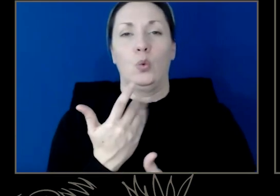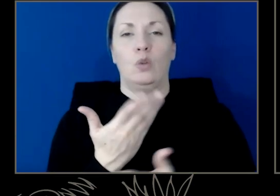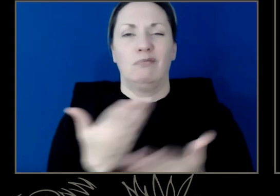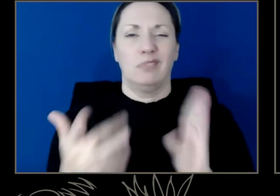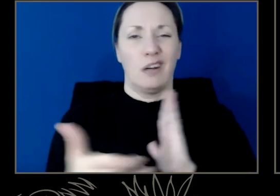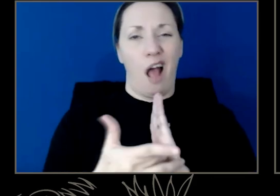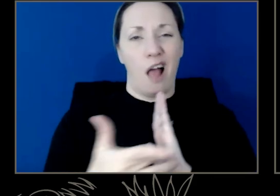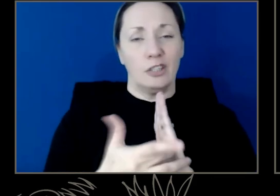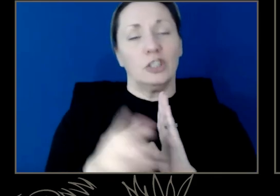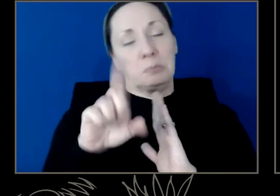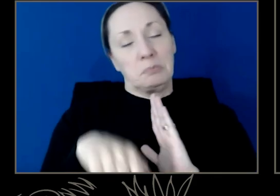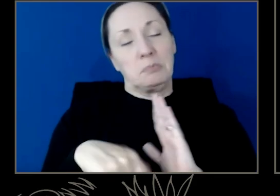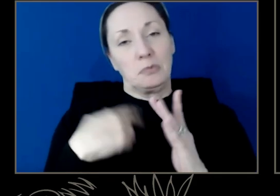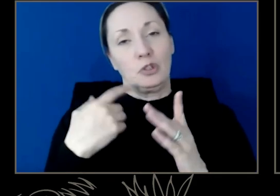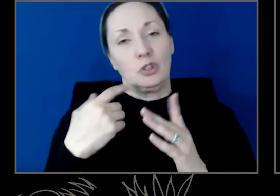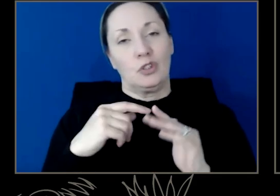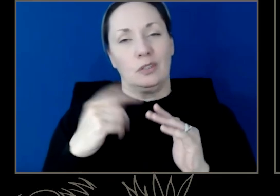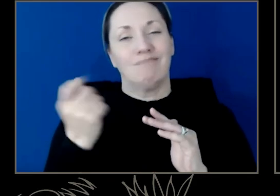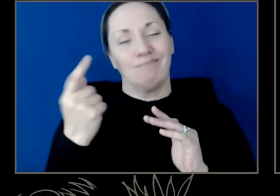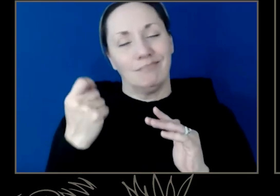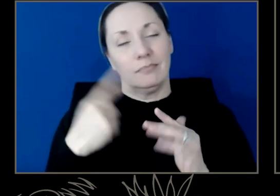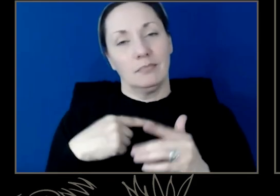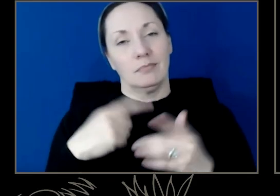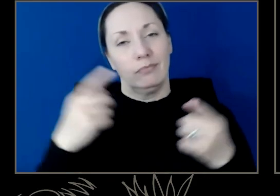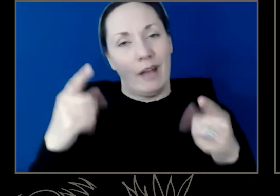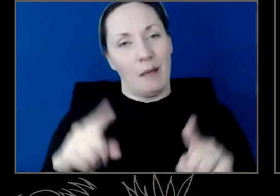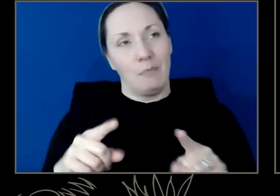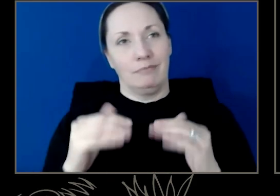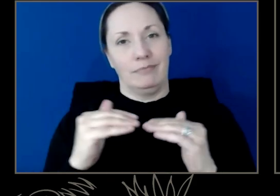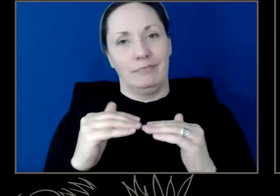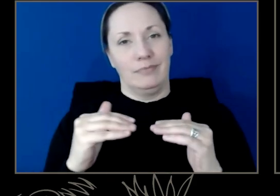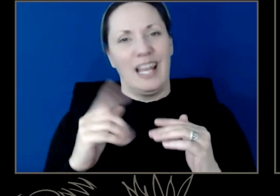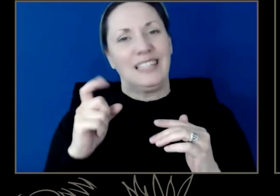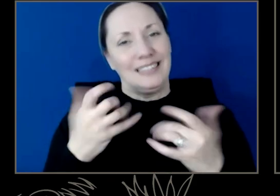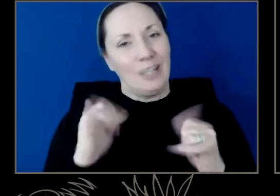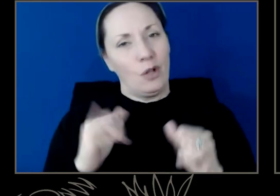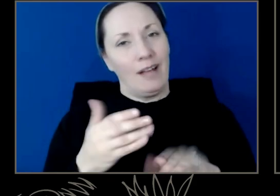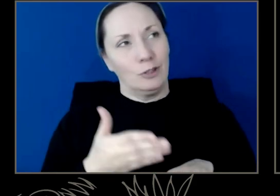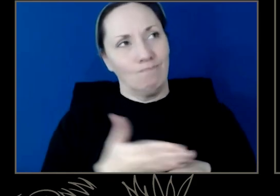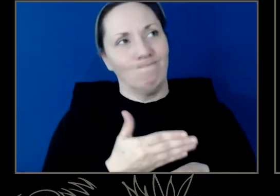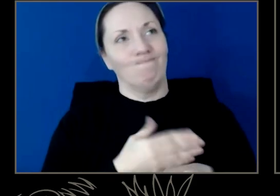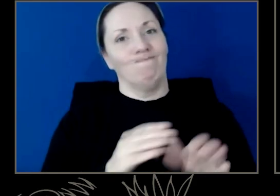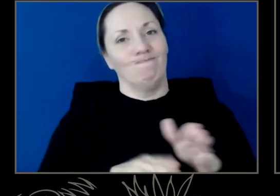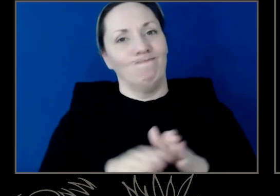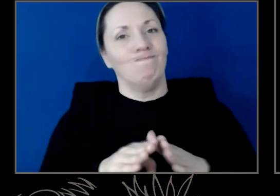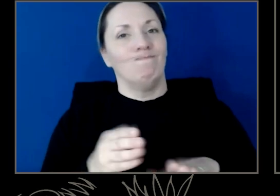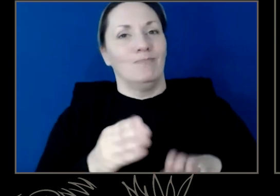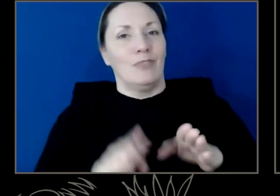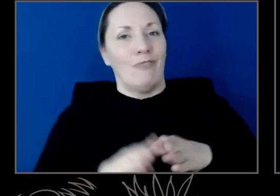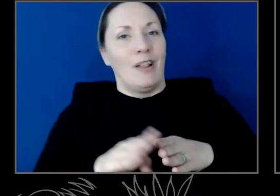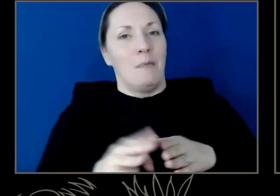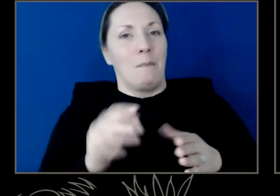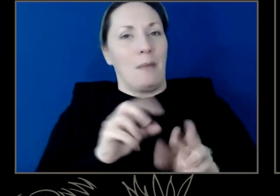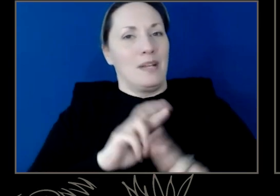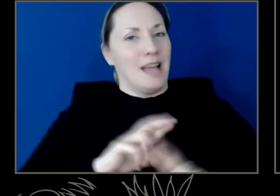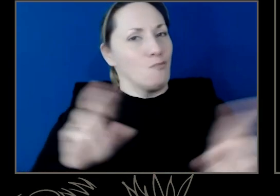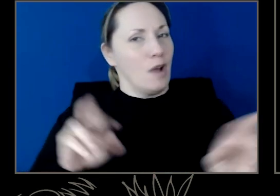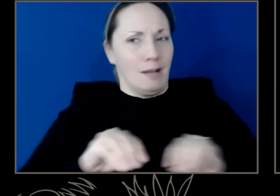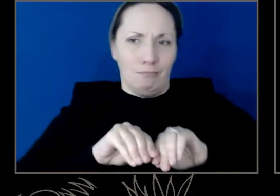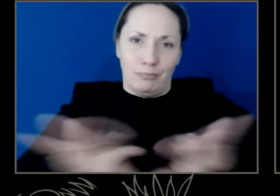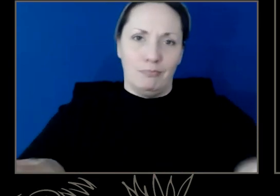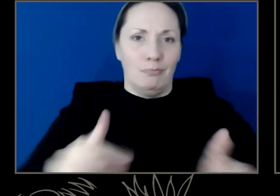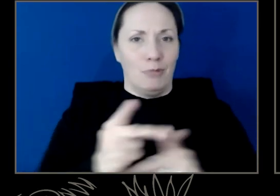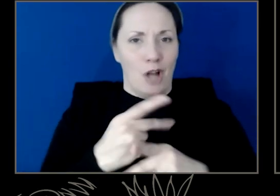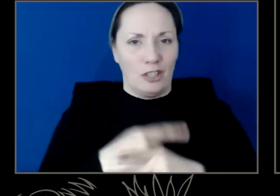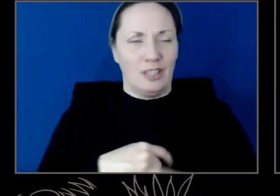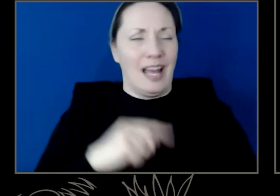you should expect a level of maturity that is not maybe production ready yet. I actually ran